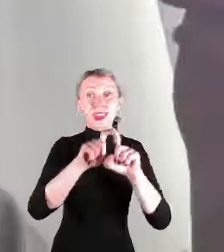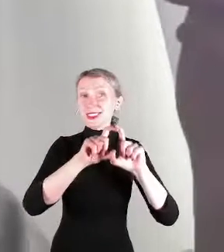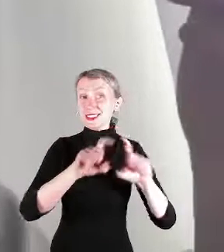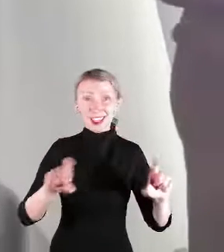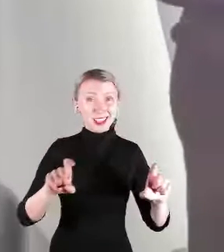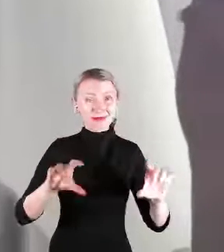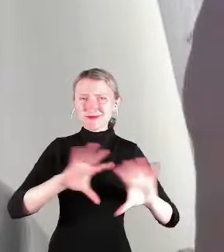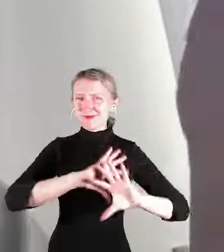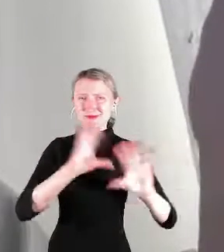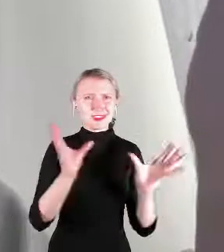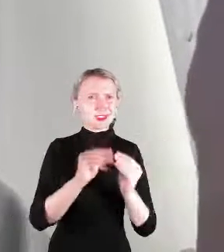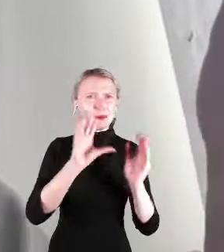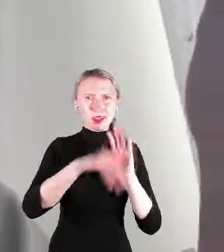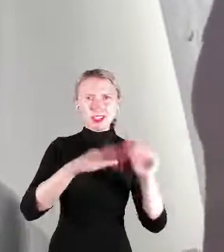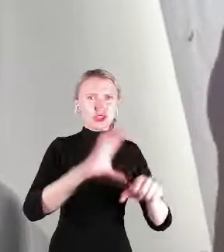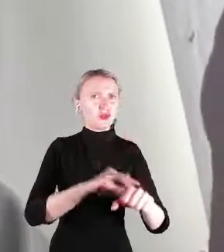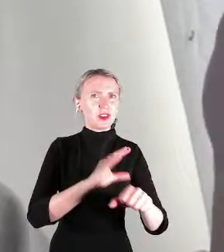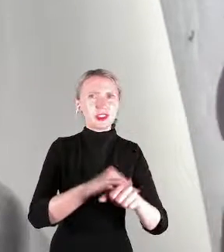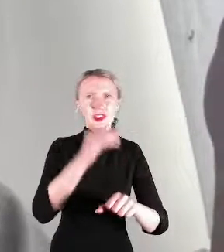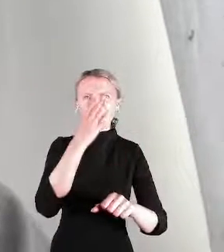same, and